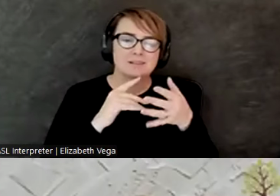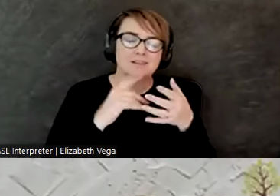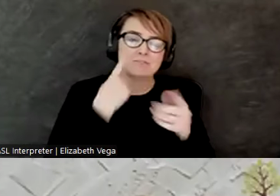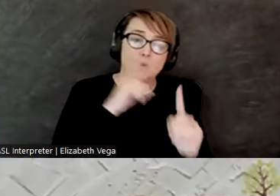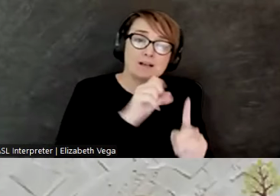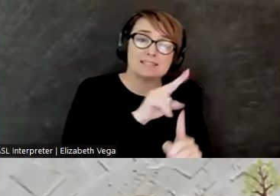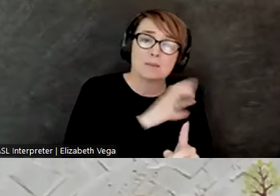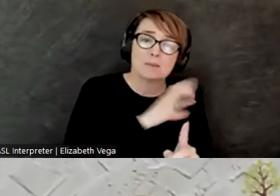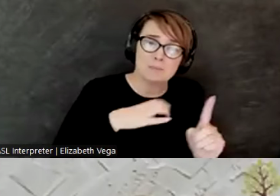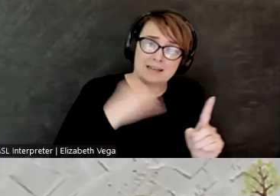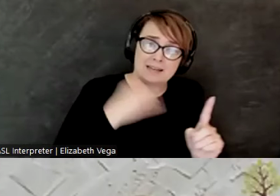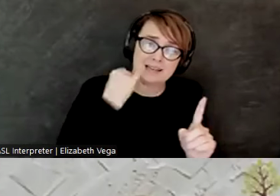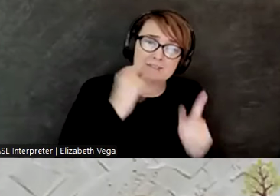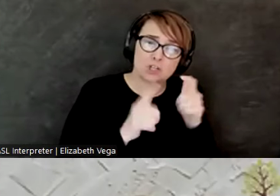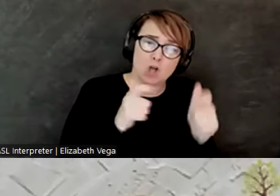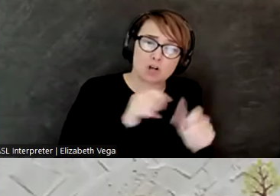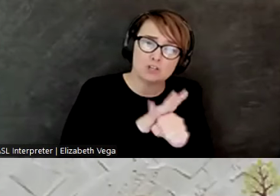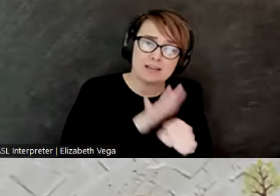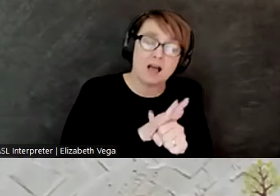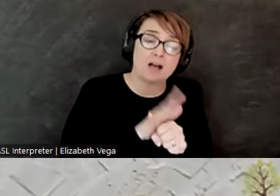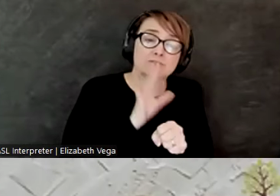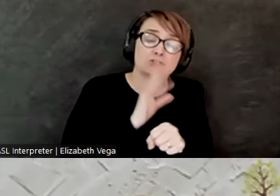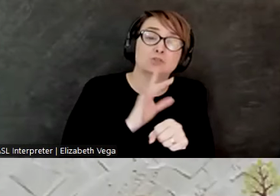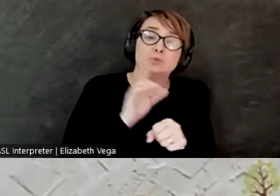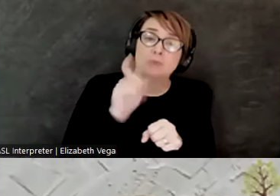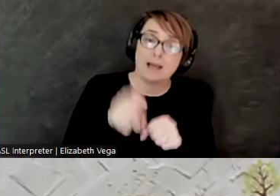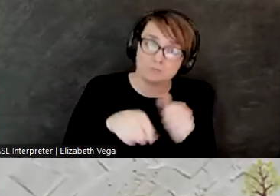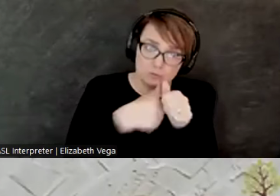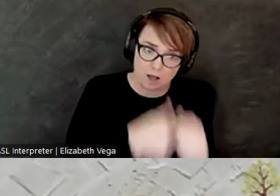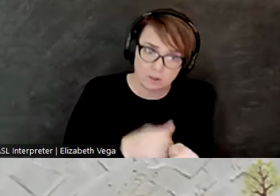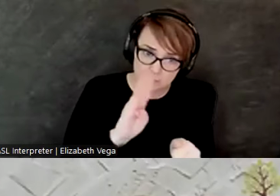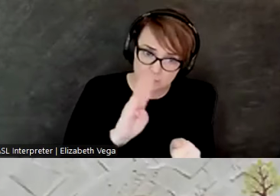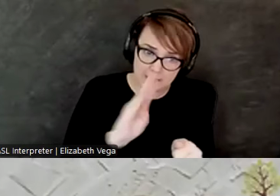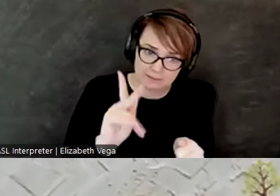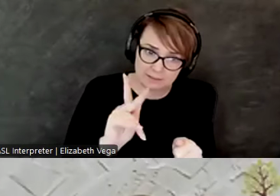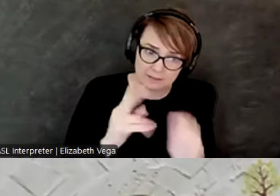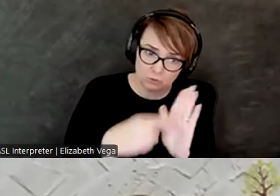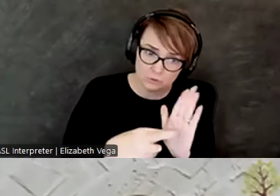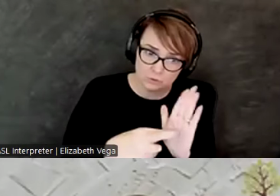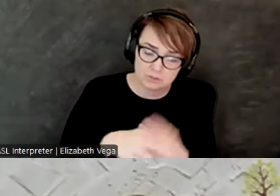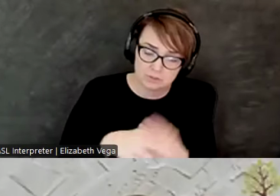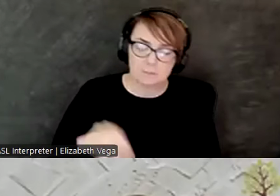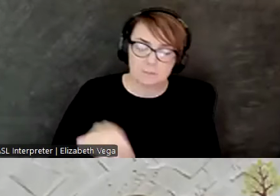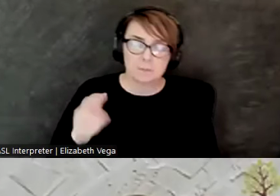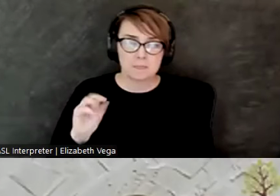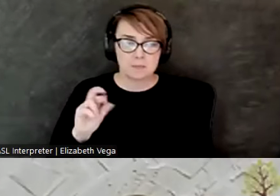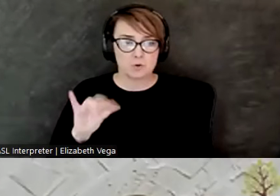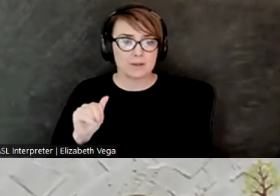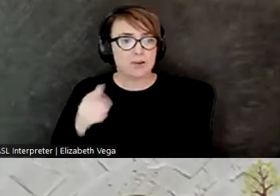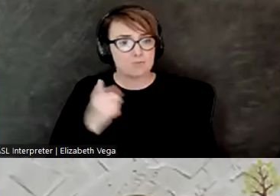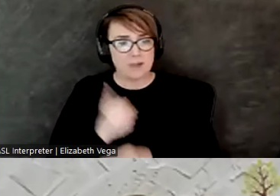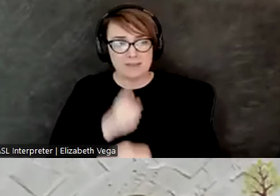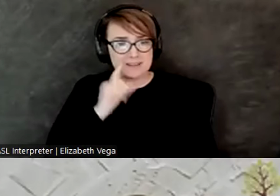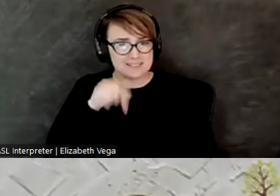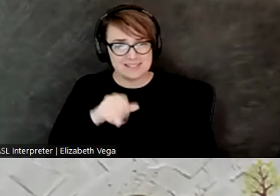enough that it triggers the Bagley Keene rules, Maria. In light of the fact that this is committee work.